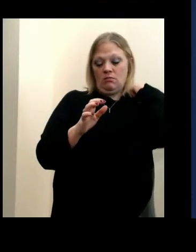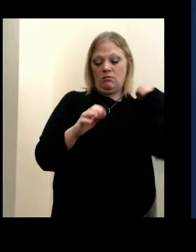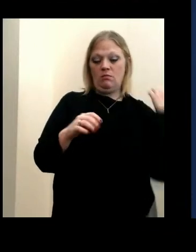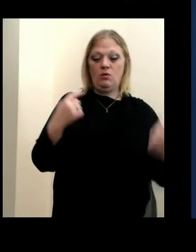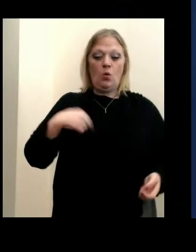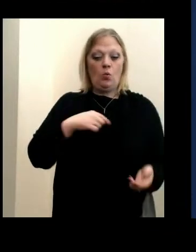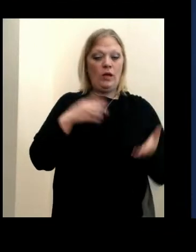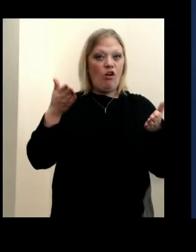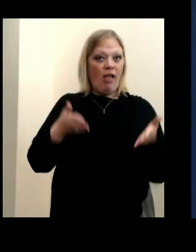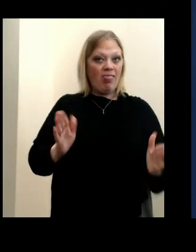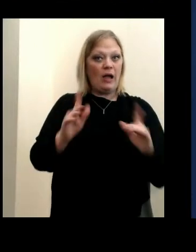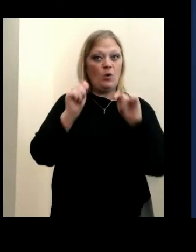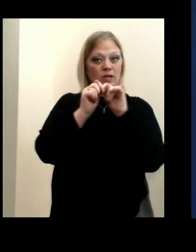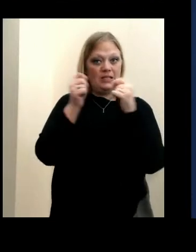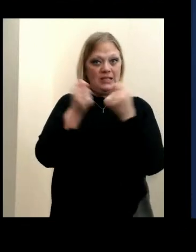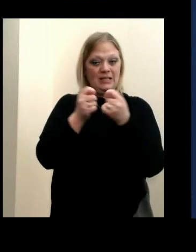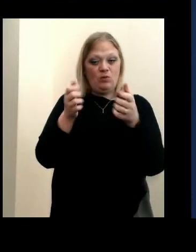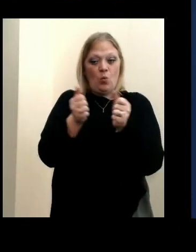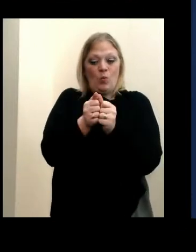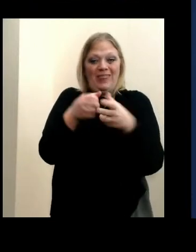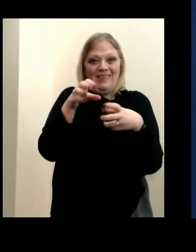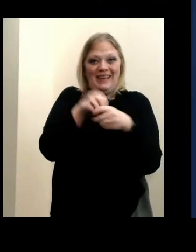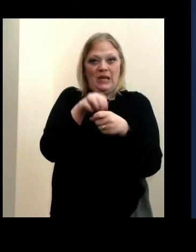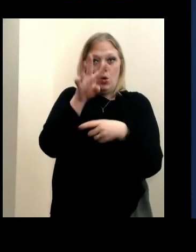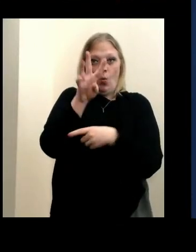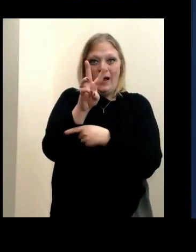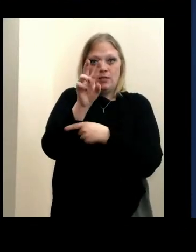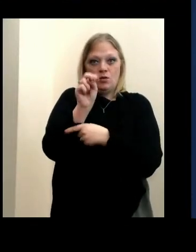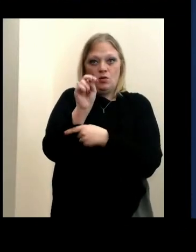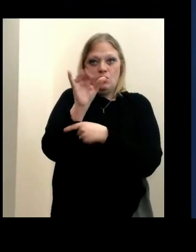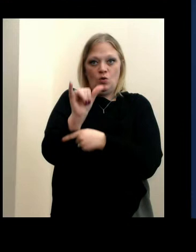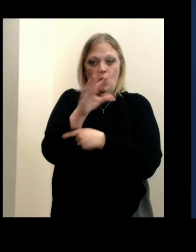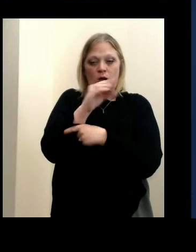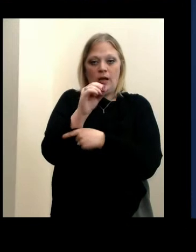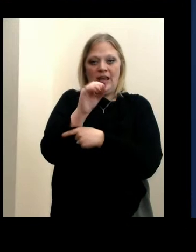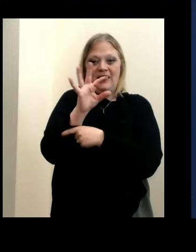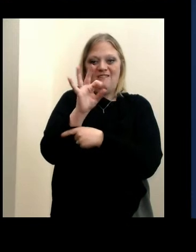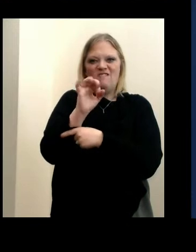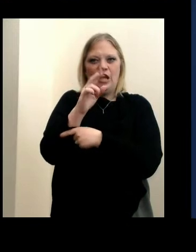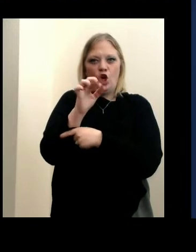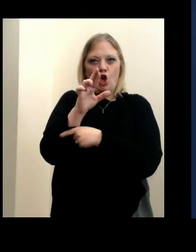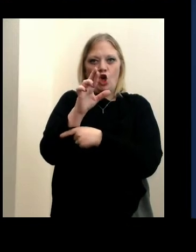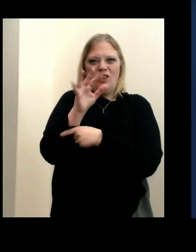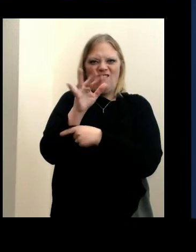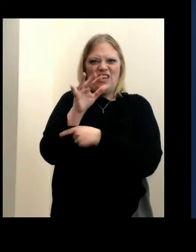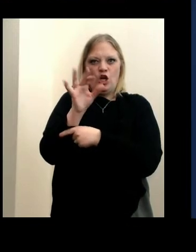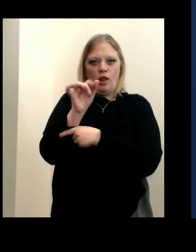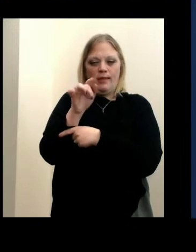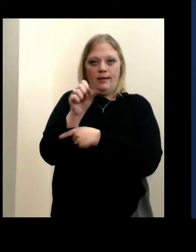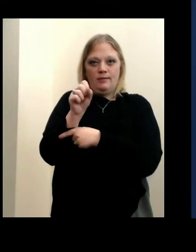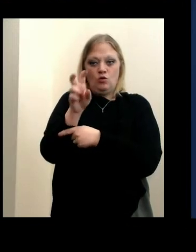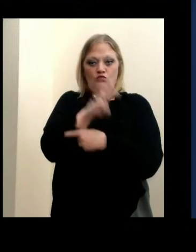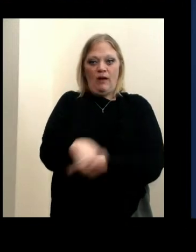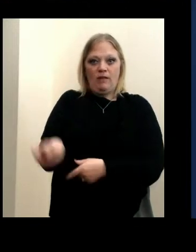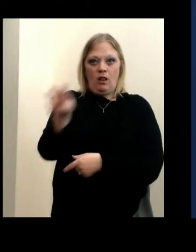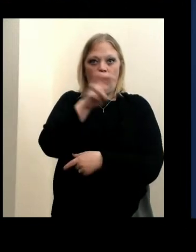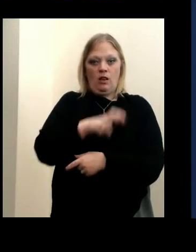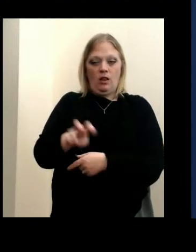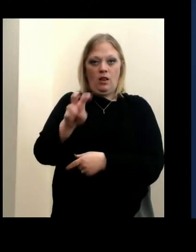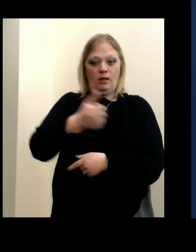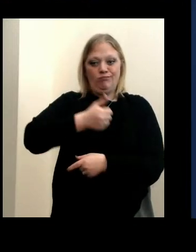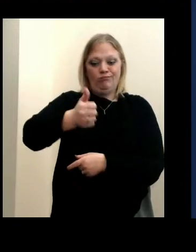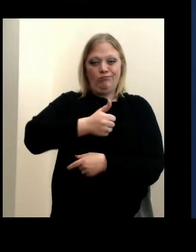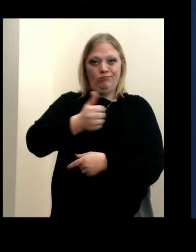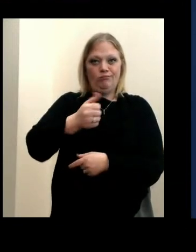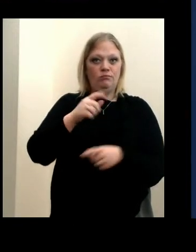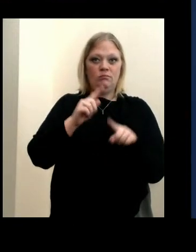allowing teams within Western New York and within the Finger Lakes to travel to play each other, but we're really strongly discouraging